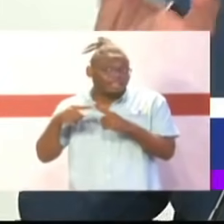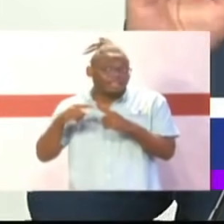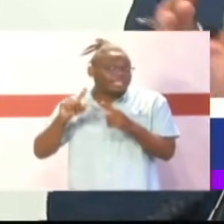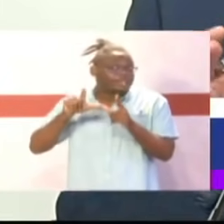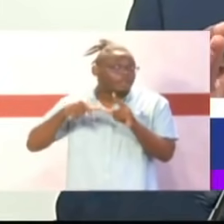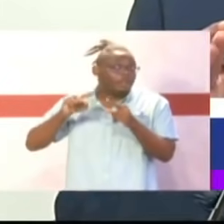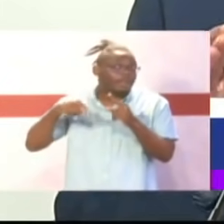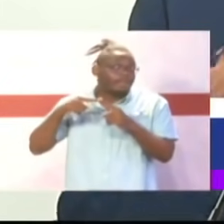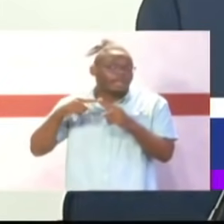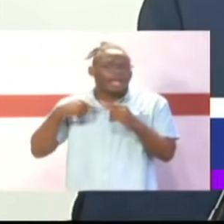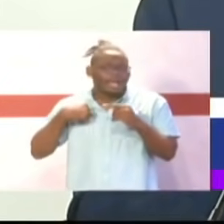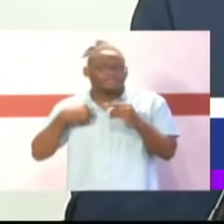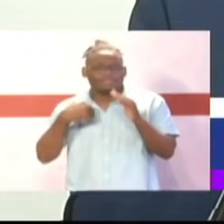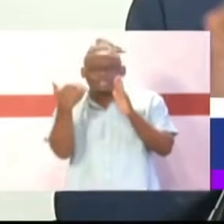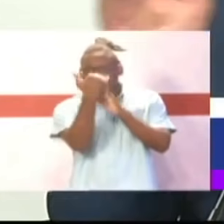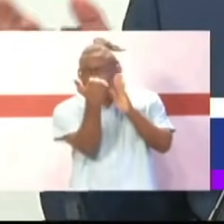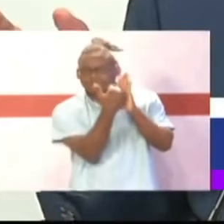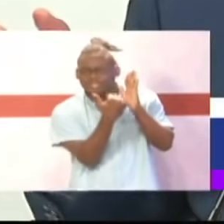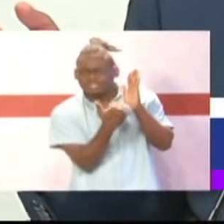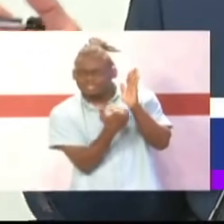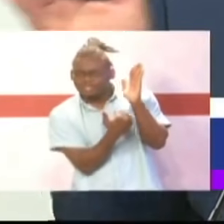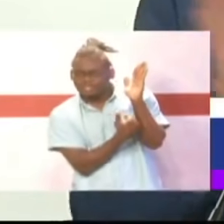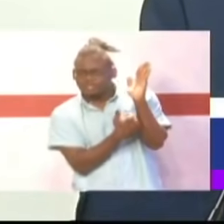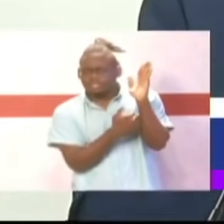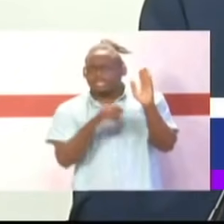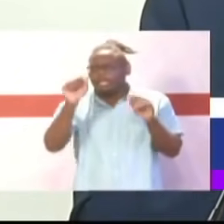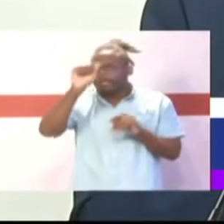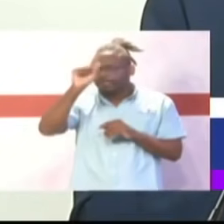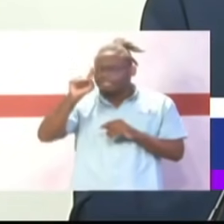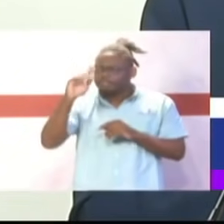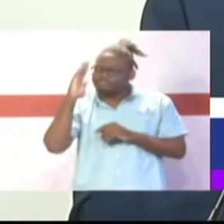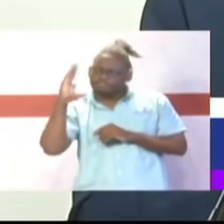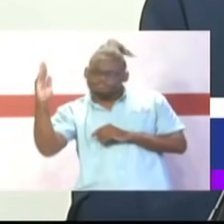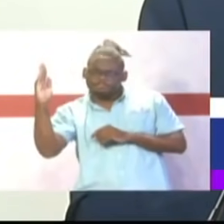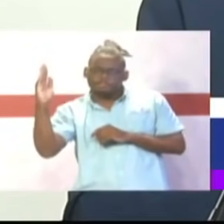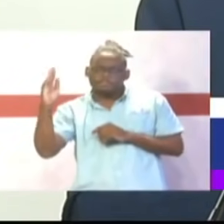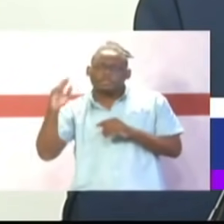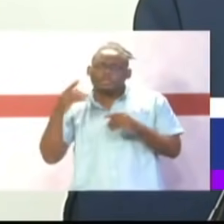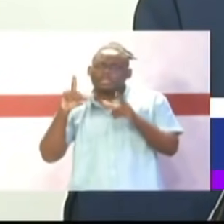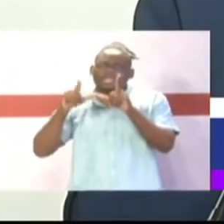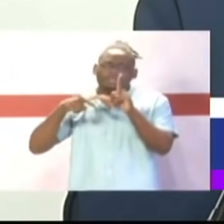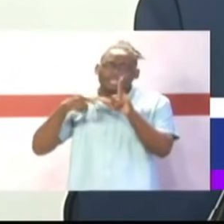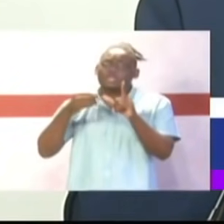one. AstraZeneca, as you know, traditionally came with short expiry dates.